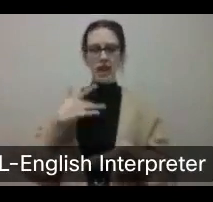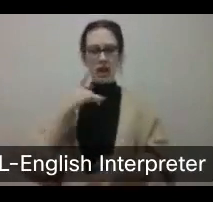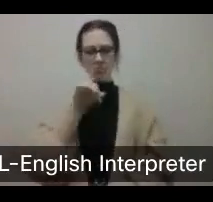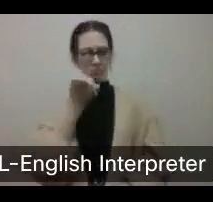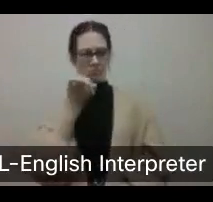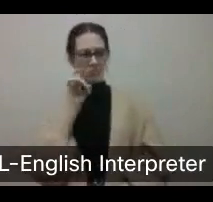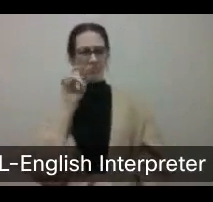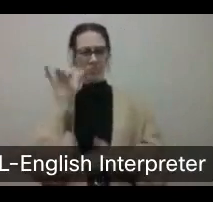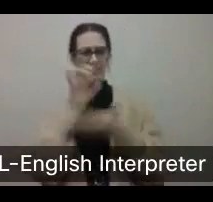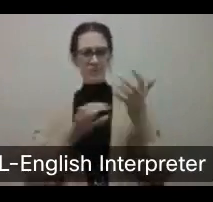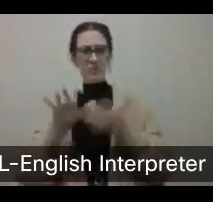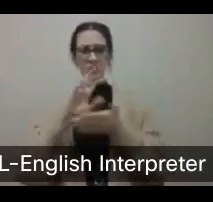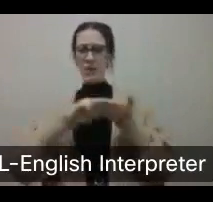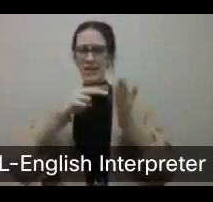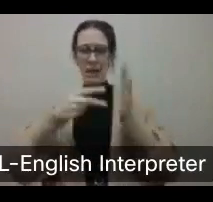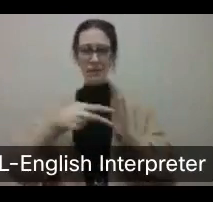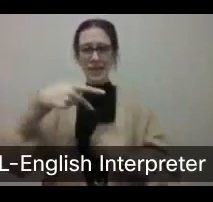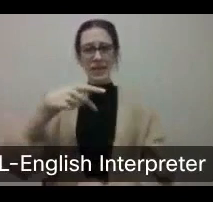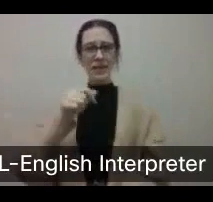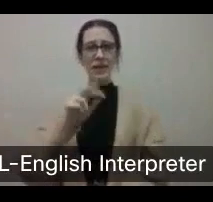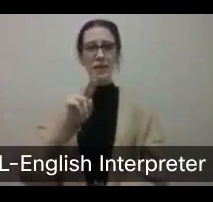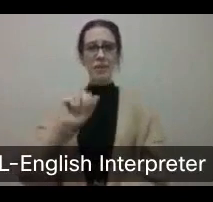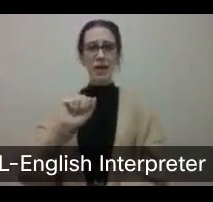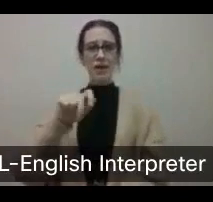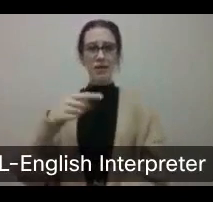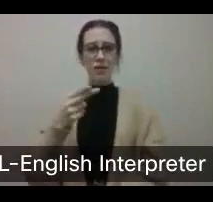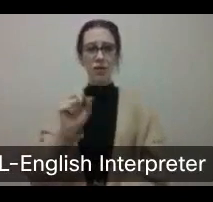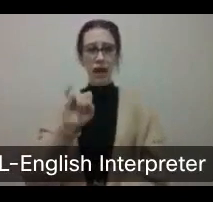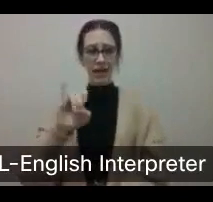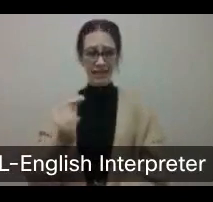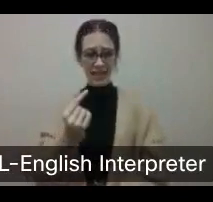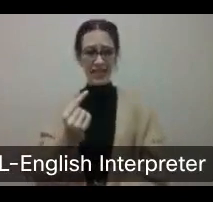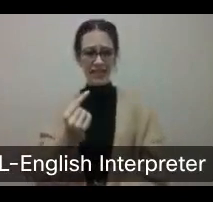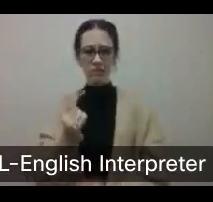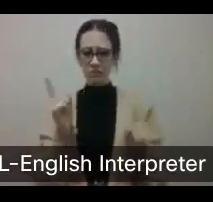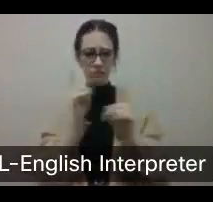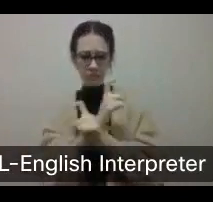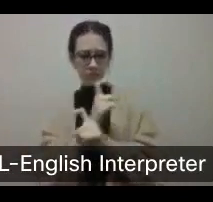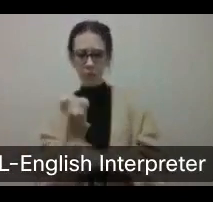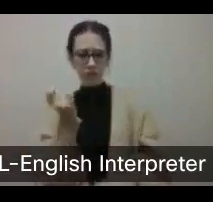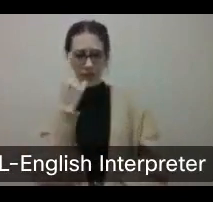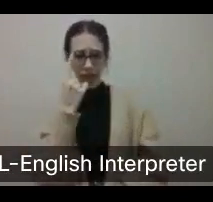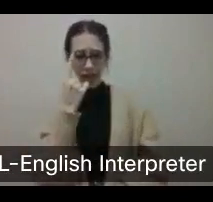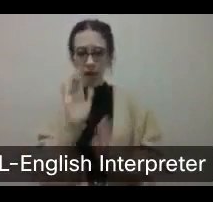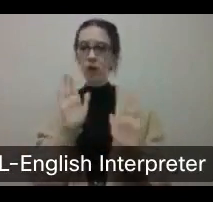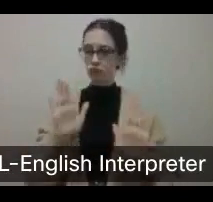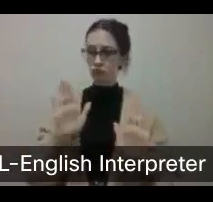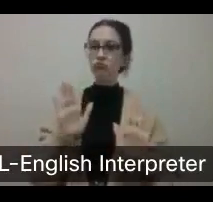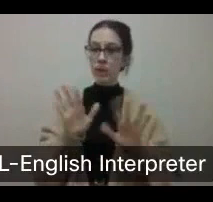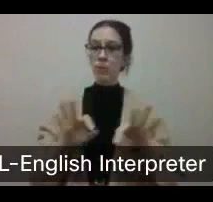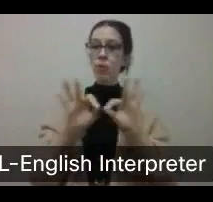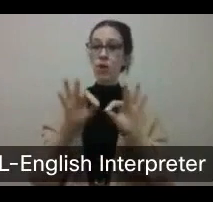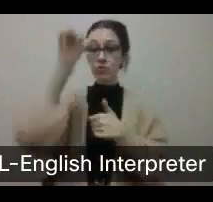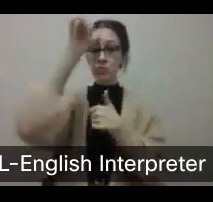write in one's own words, and it can seem a little bit complex. But I think it's helpful to realize that paraphrasing is not just an